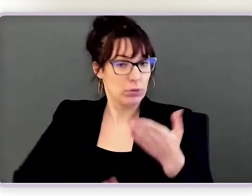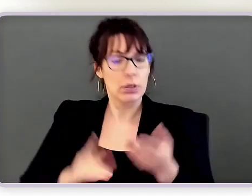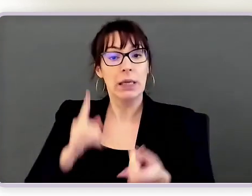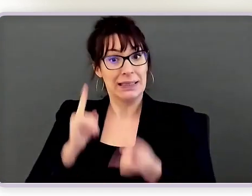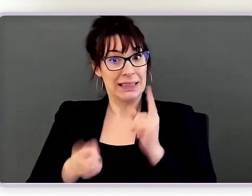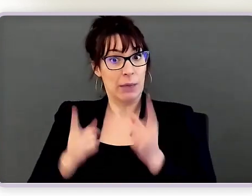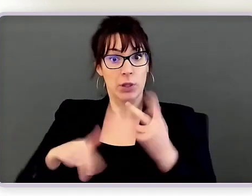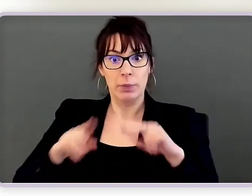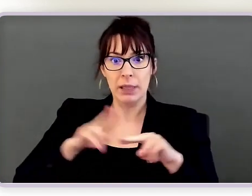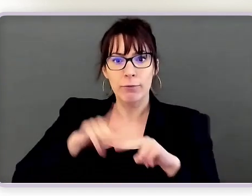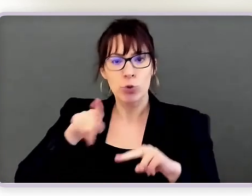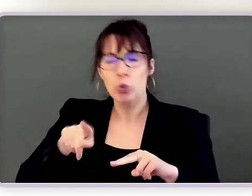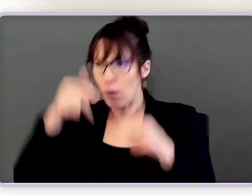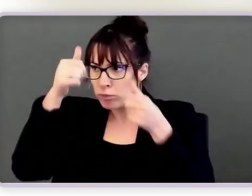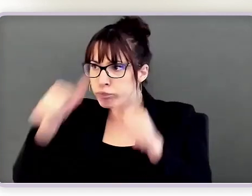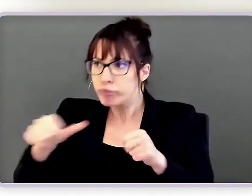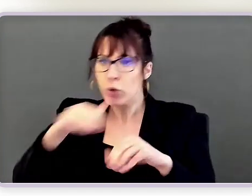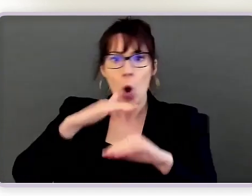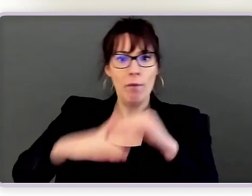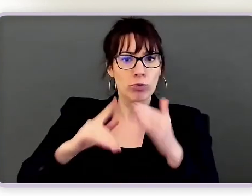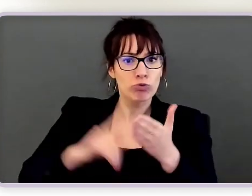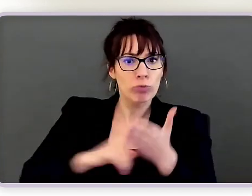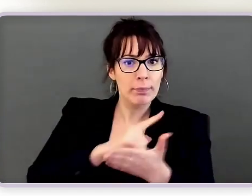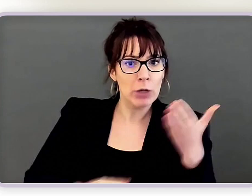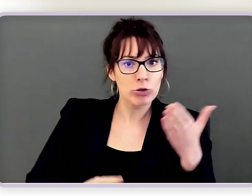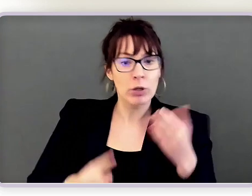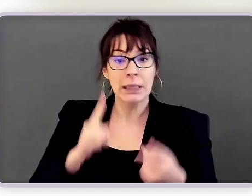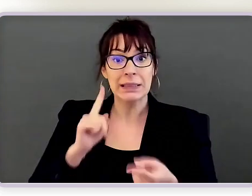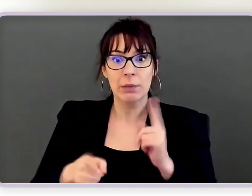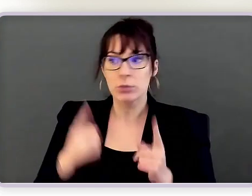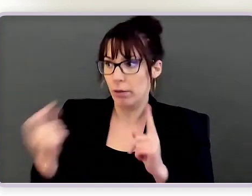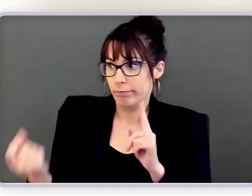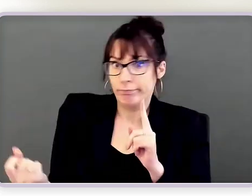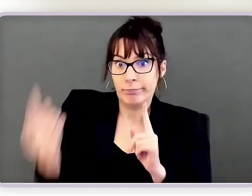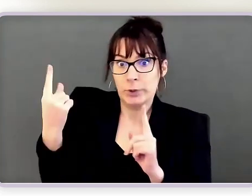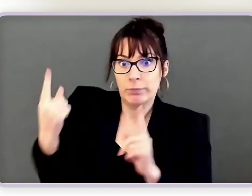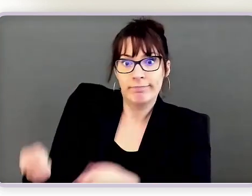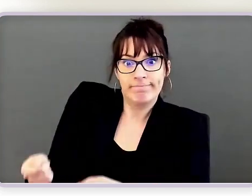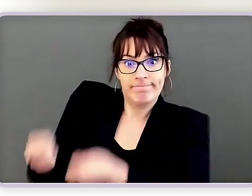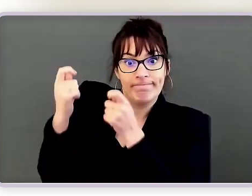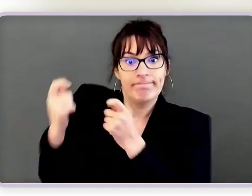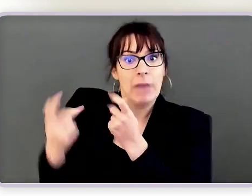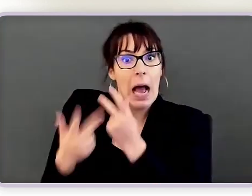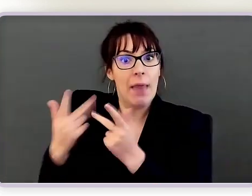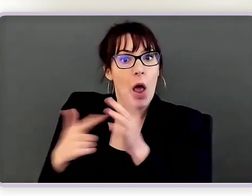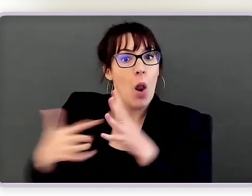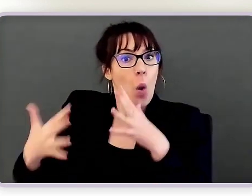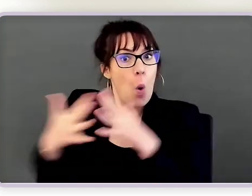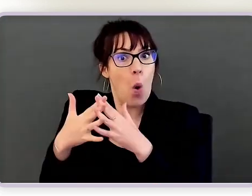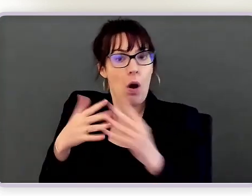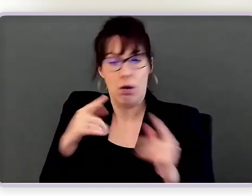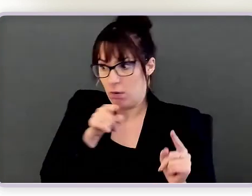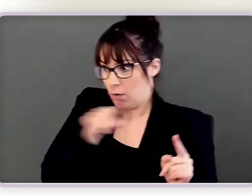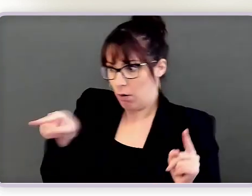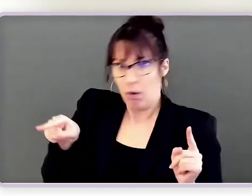discrimination, something else, some other law might come in to play, which you have no idea about at all.